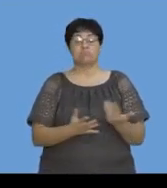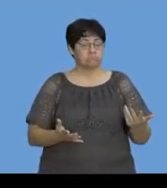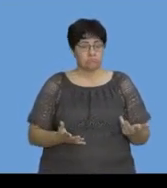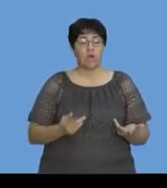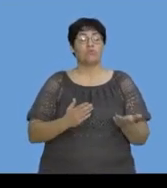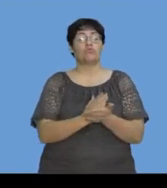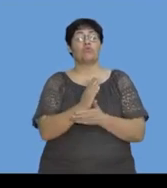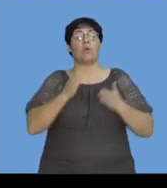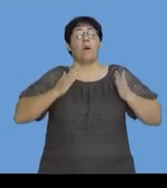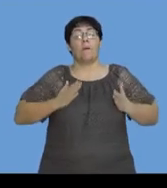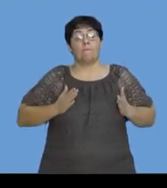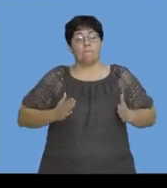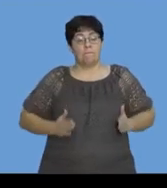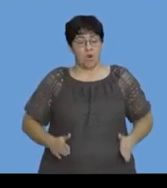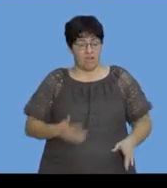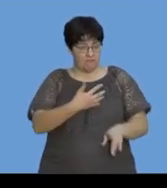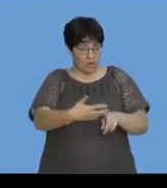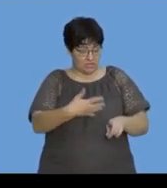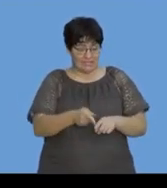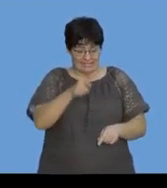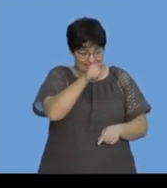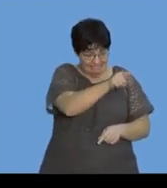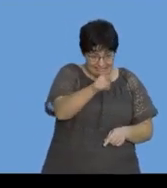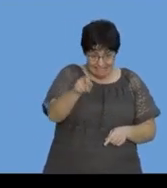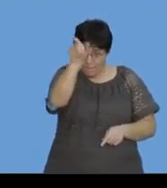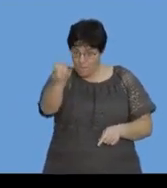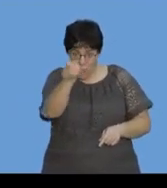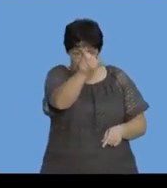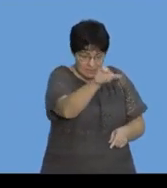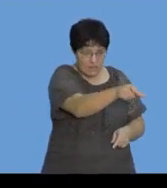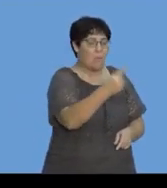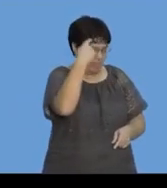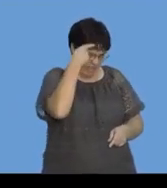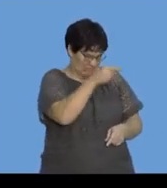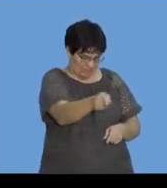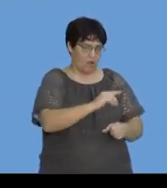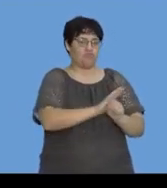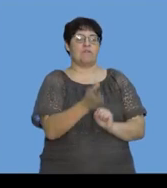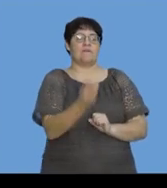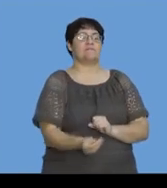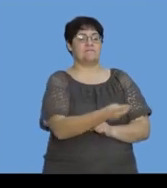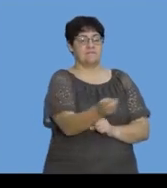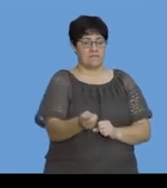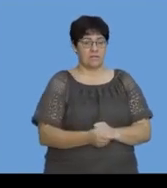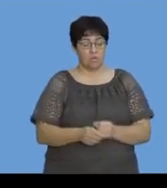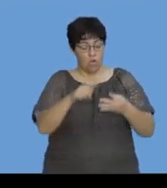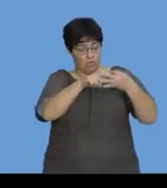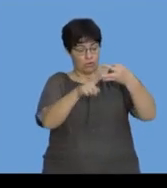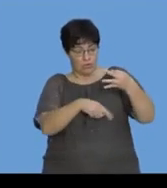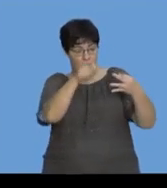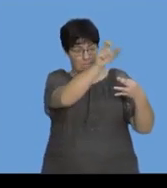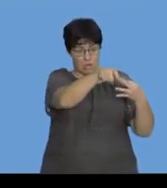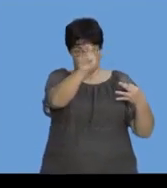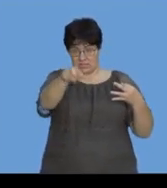present. Okay, in body fluids from people who are suspected to have the virus. Fluids